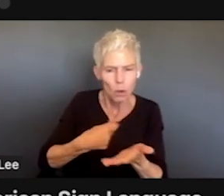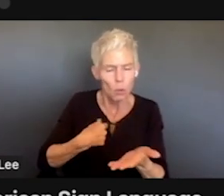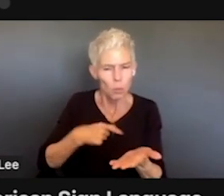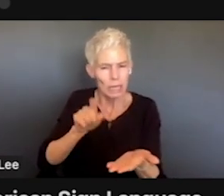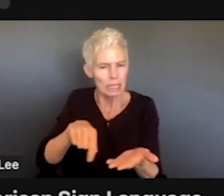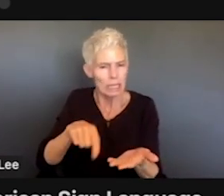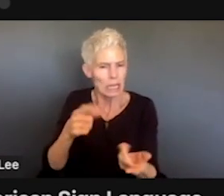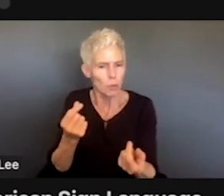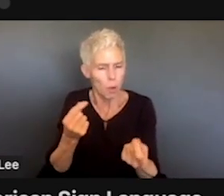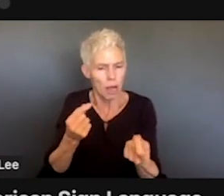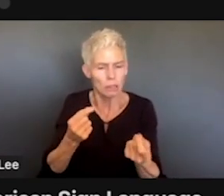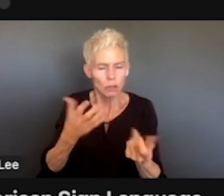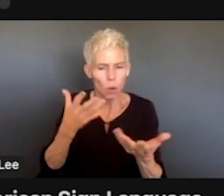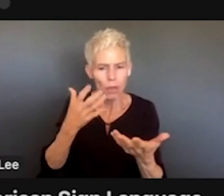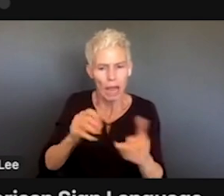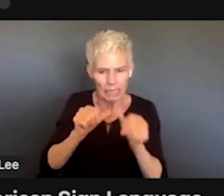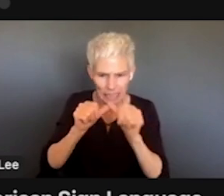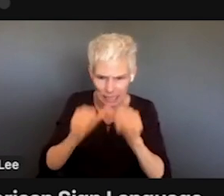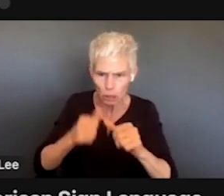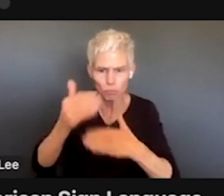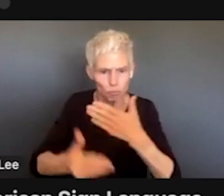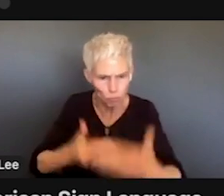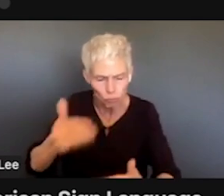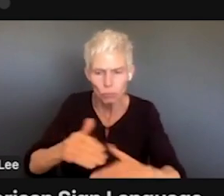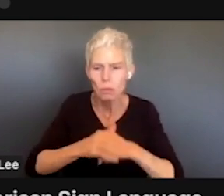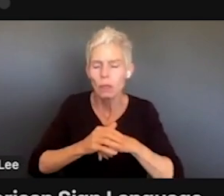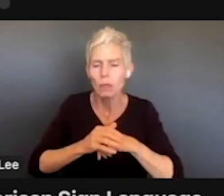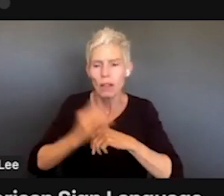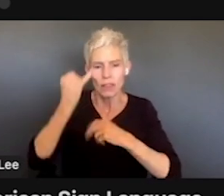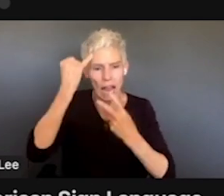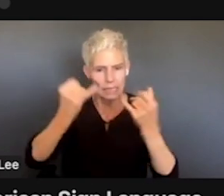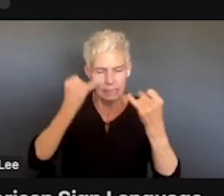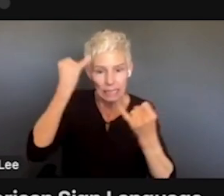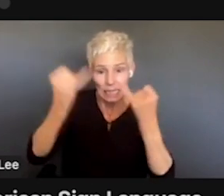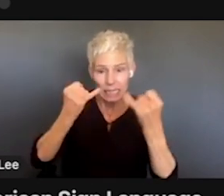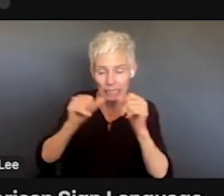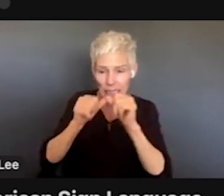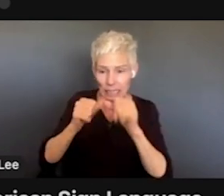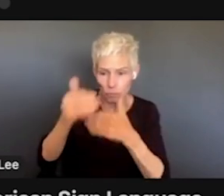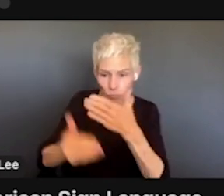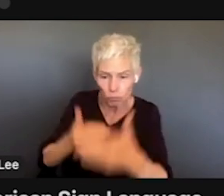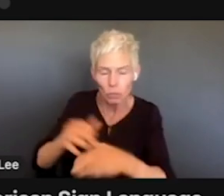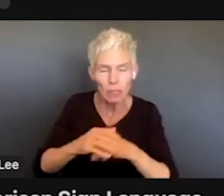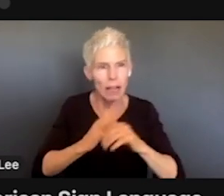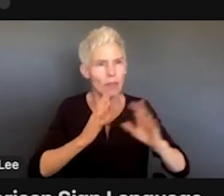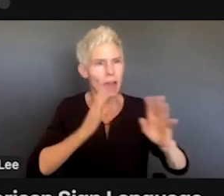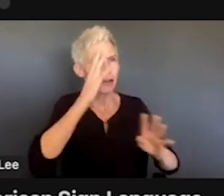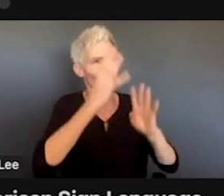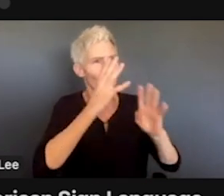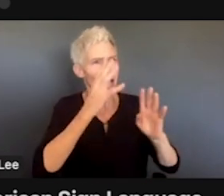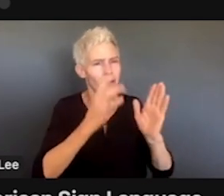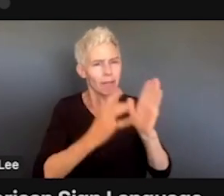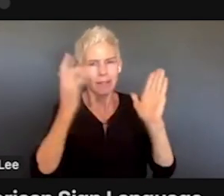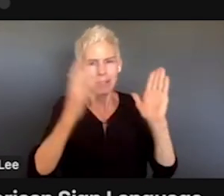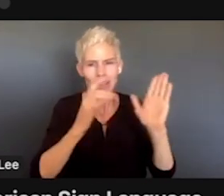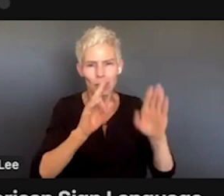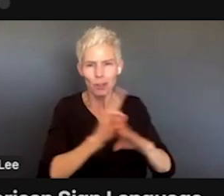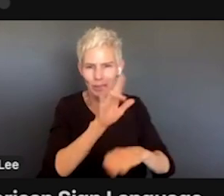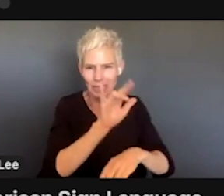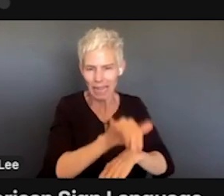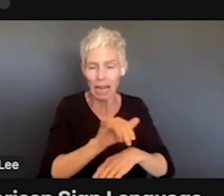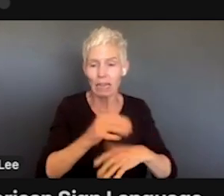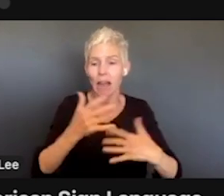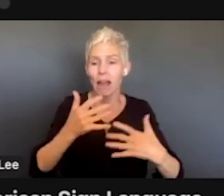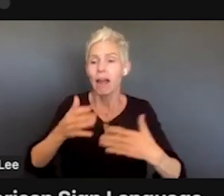the movement, sustain the ideas, use that creativity so that in the end we have